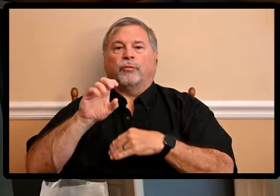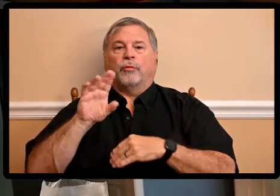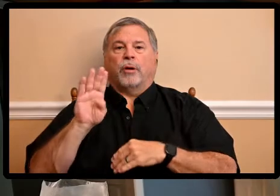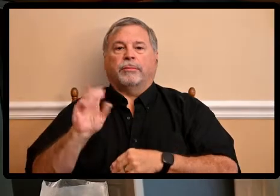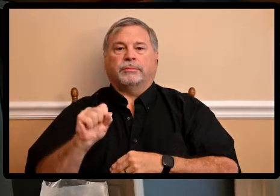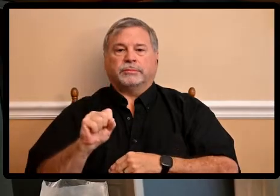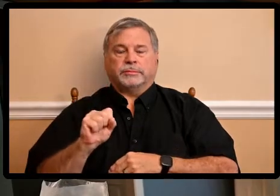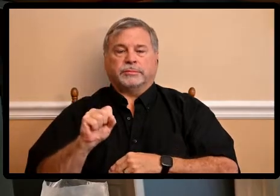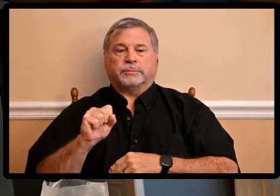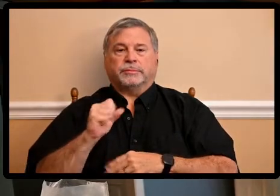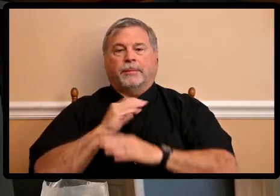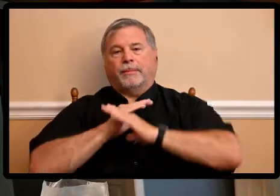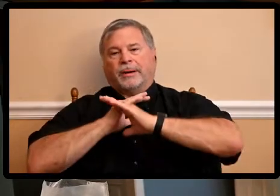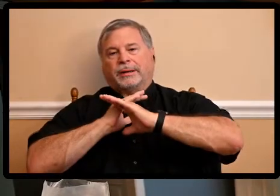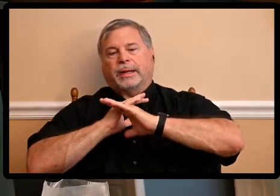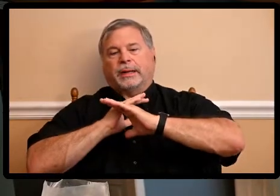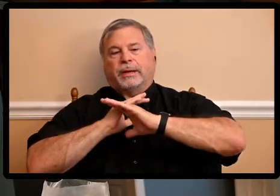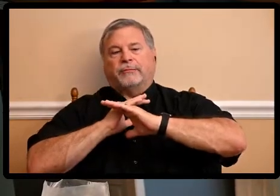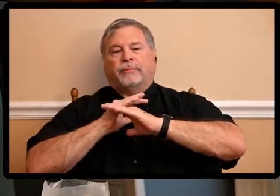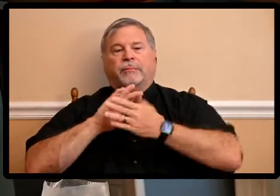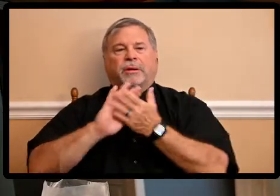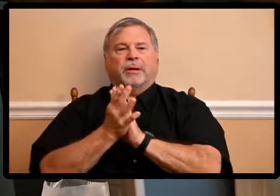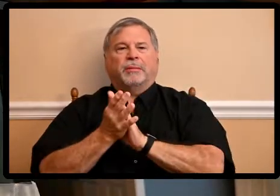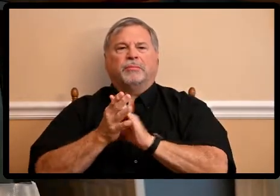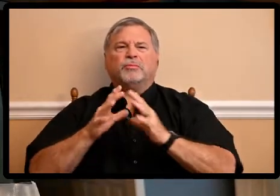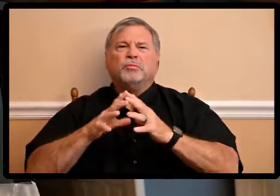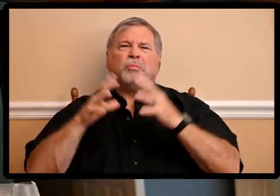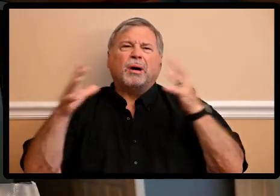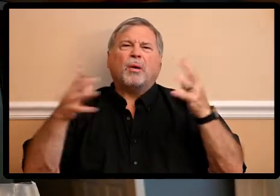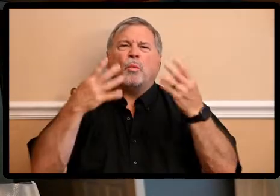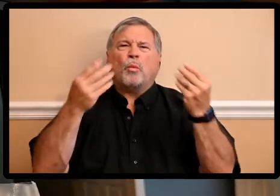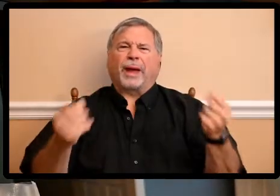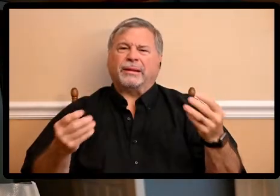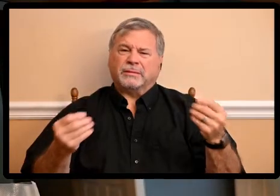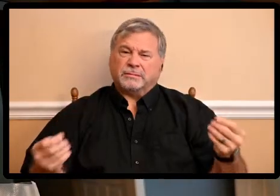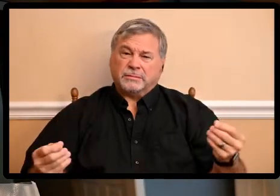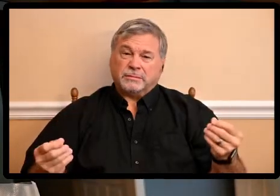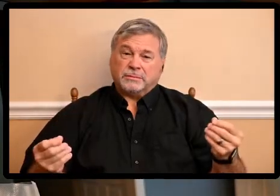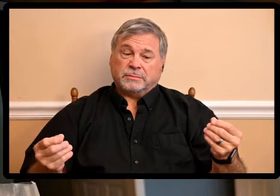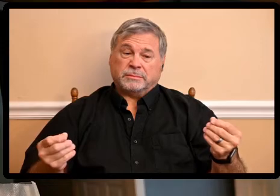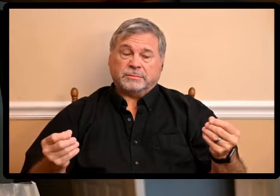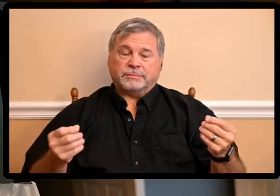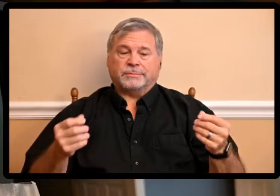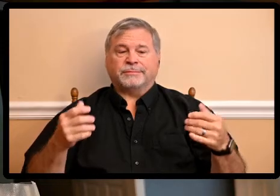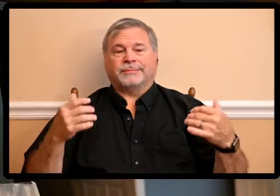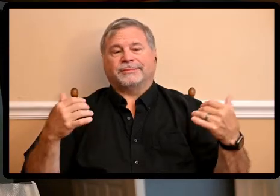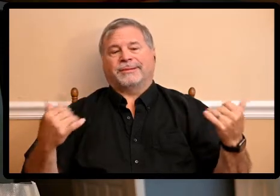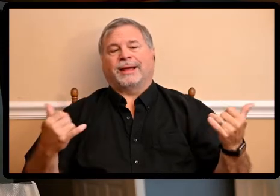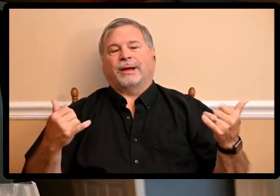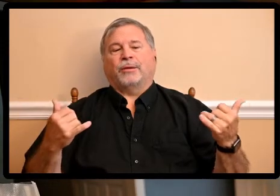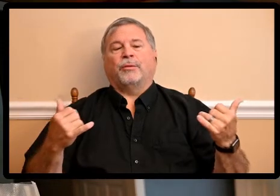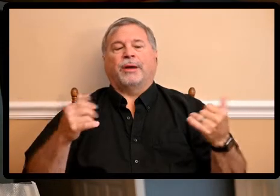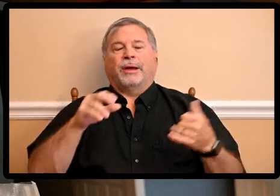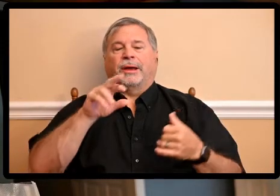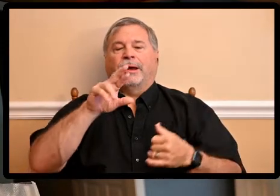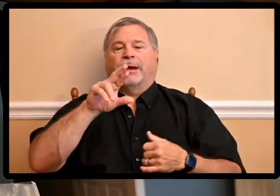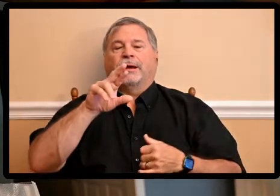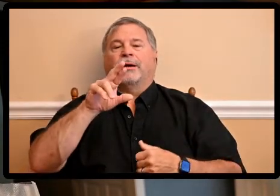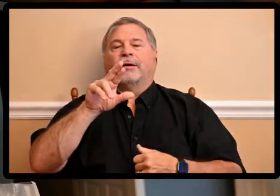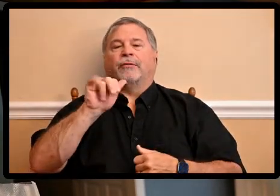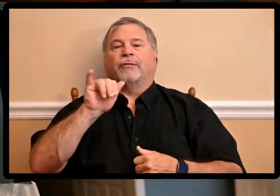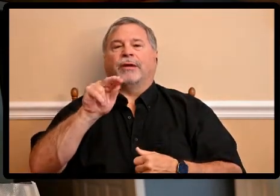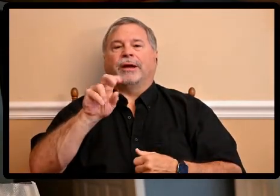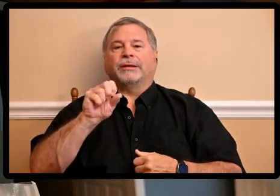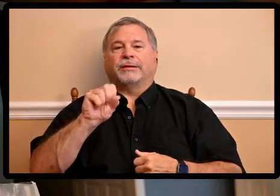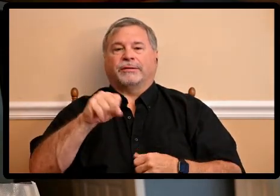and protect it from being too wet. Okay, so we have the raisins plumping in the